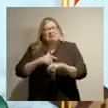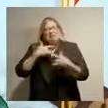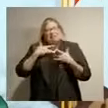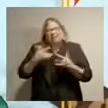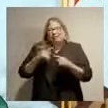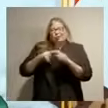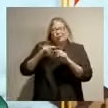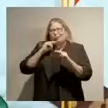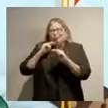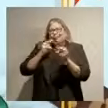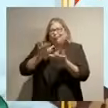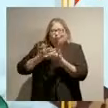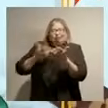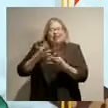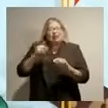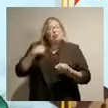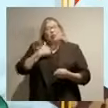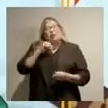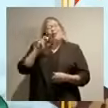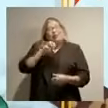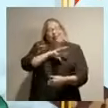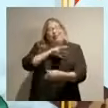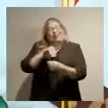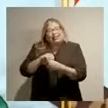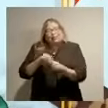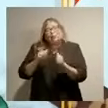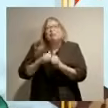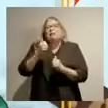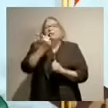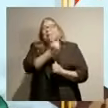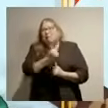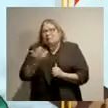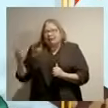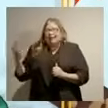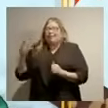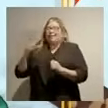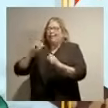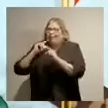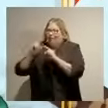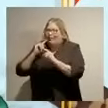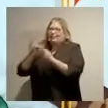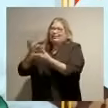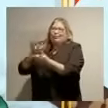are engaged in a number of advanced conversations